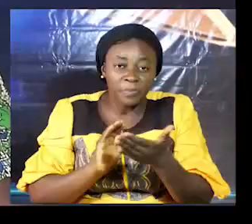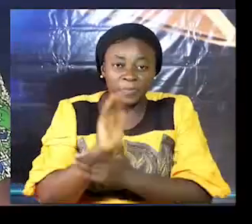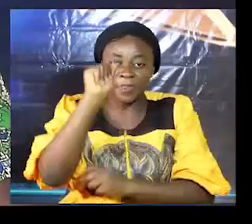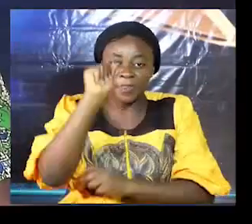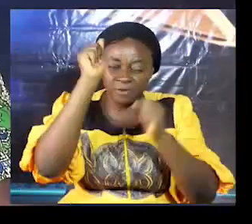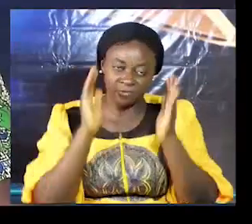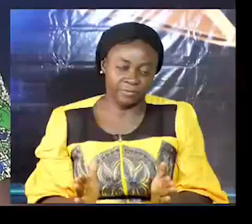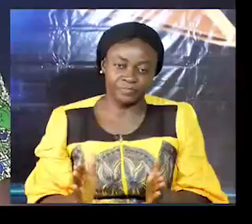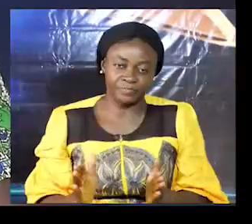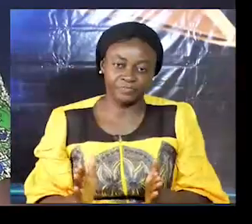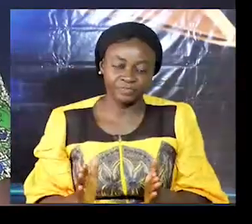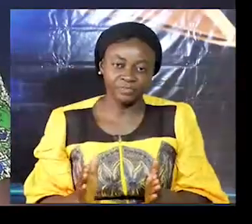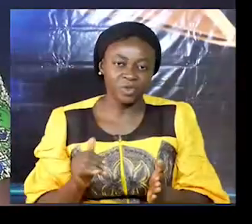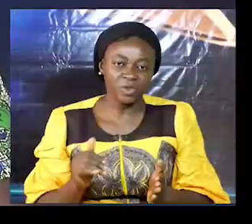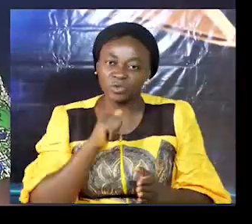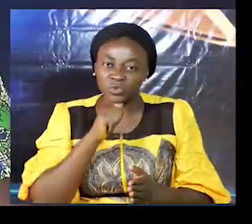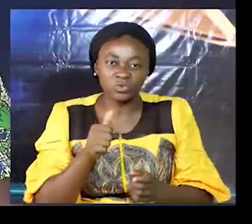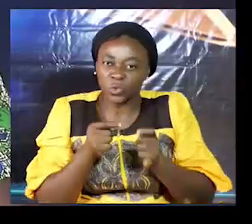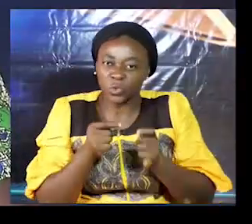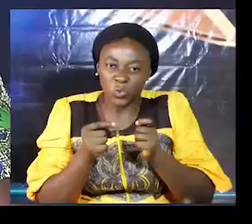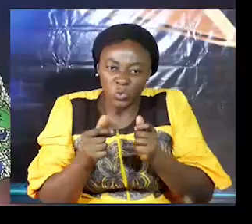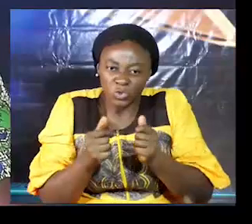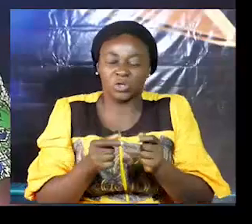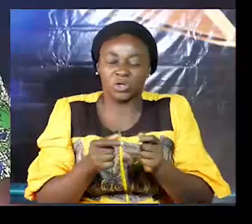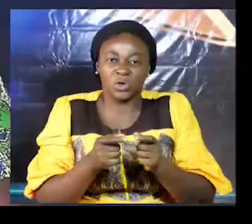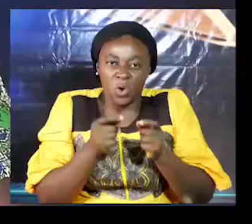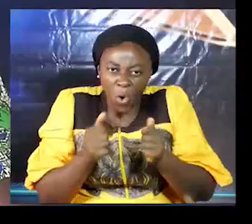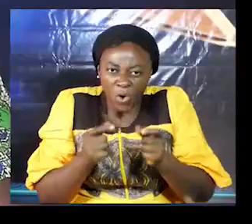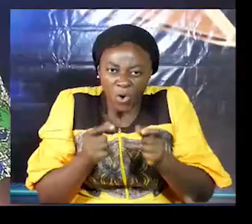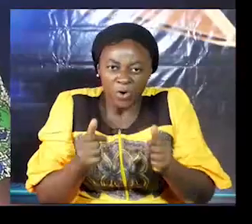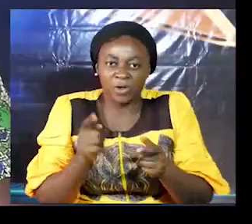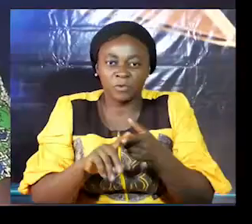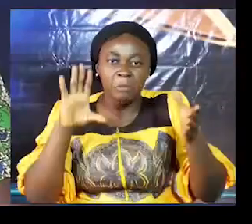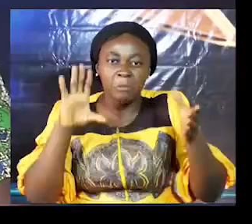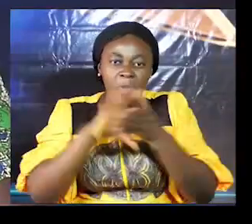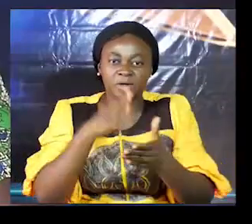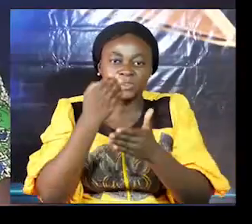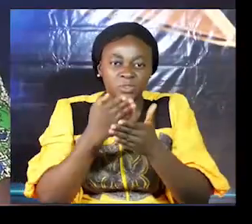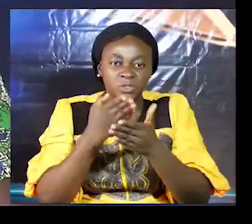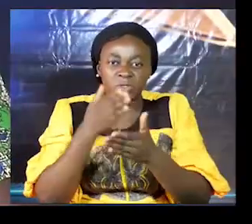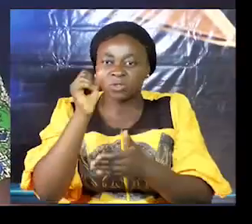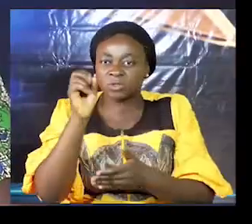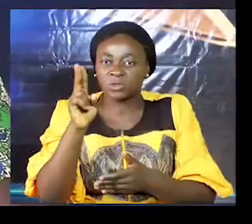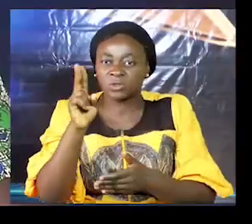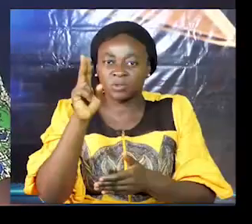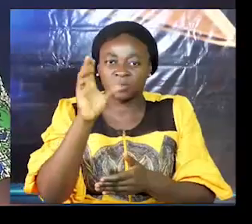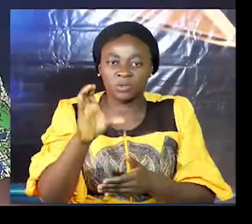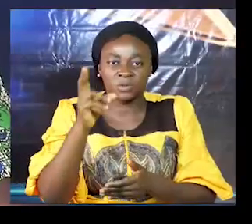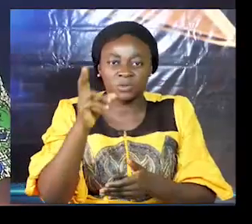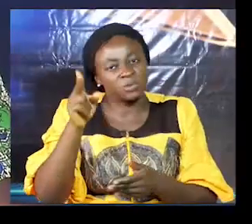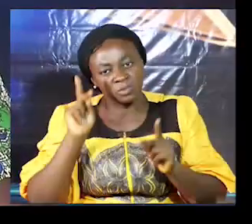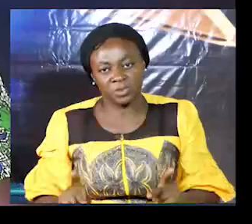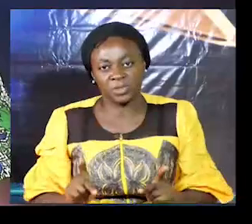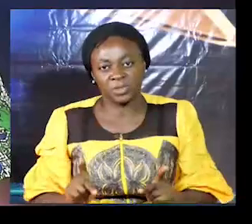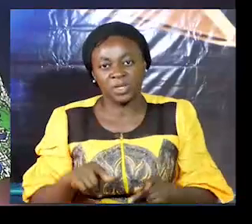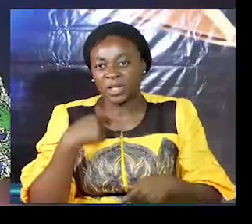he converted because of you? He may actually reconvert back where he's coming from. You must tell him to go and grow. That would not be the